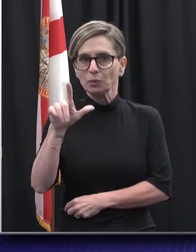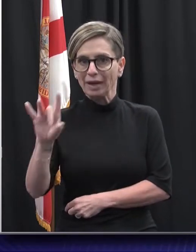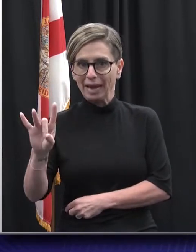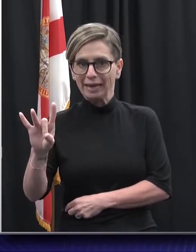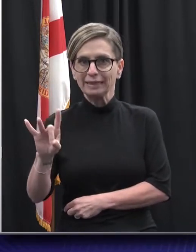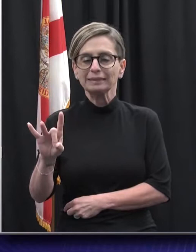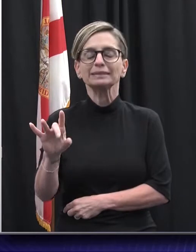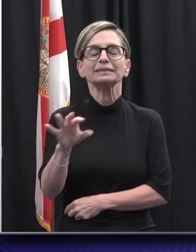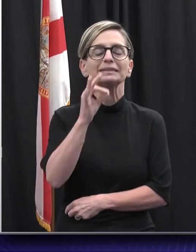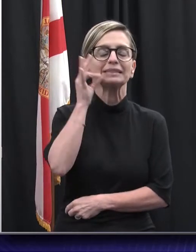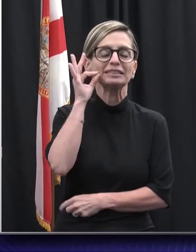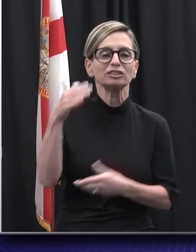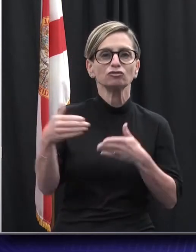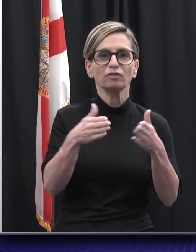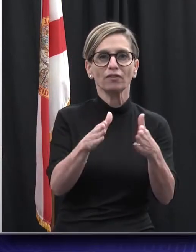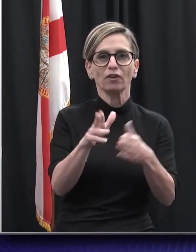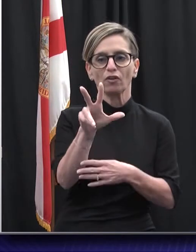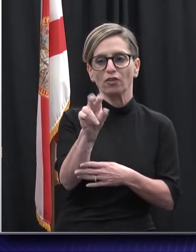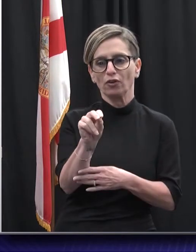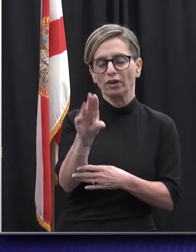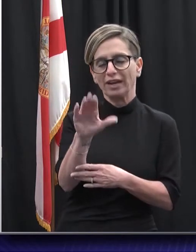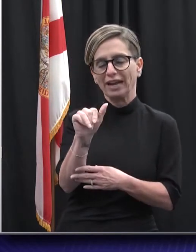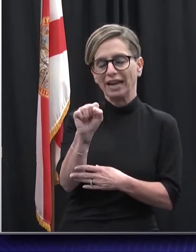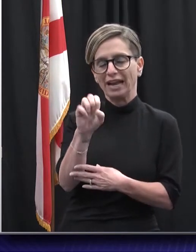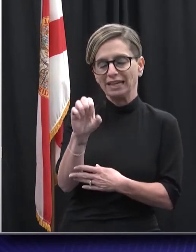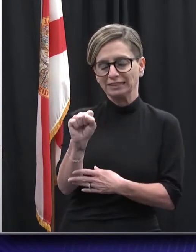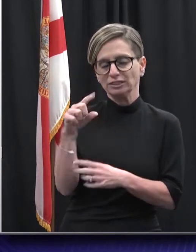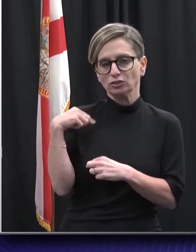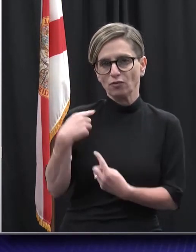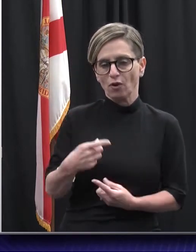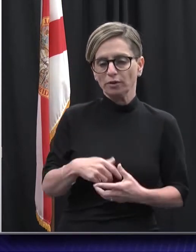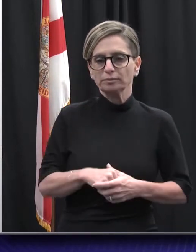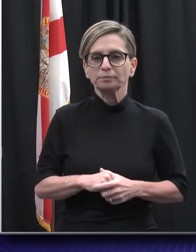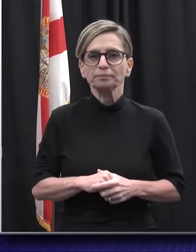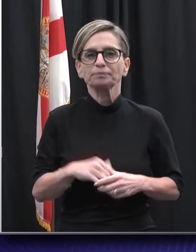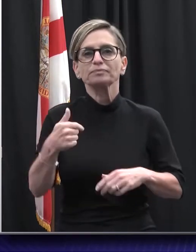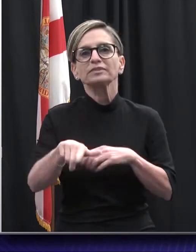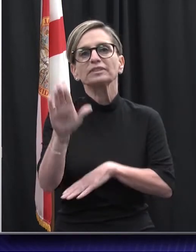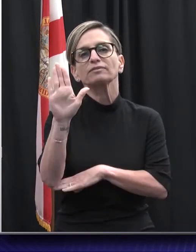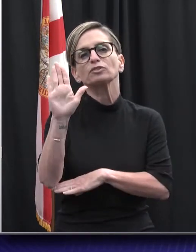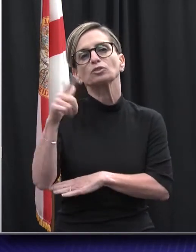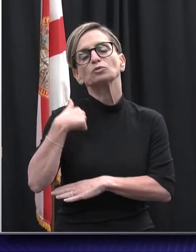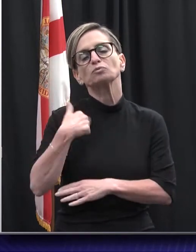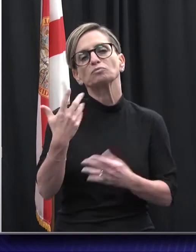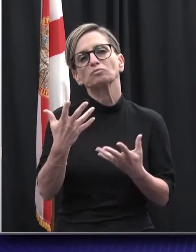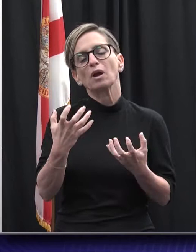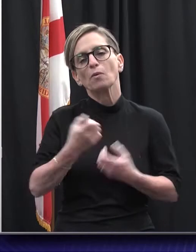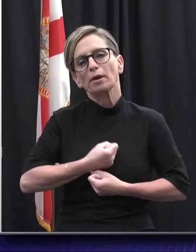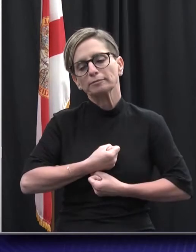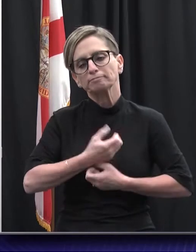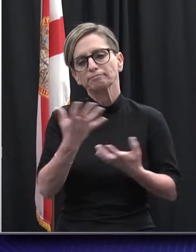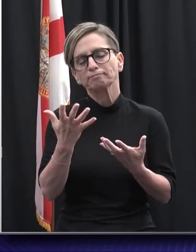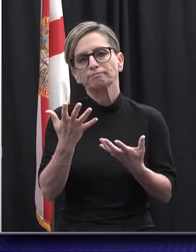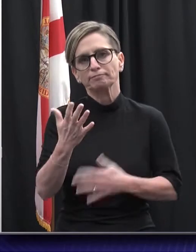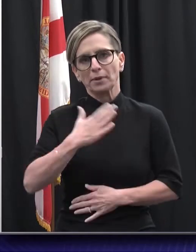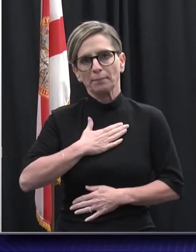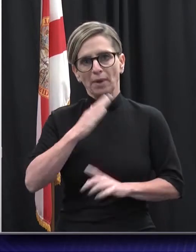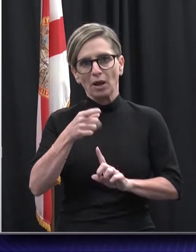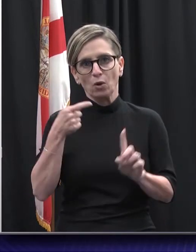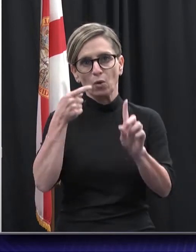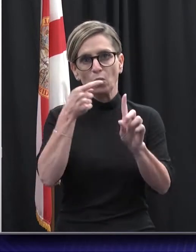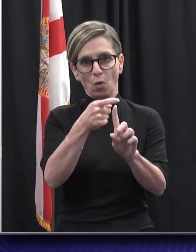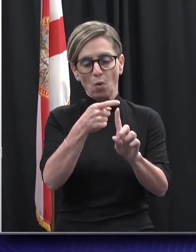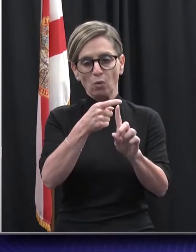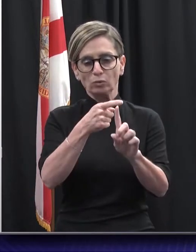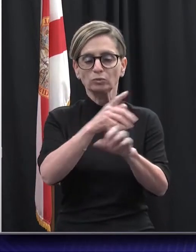is at 30 cases. This afternoon, I wanted to share with you my intent to authorize a